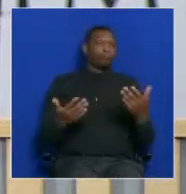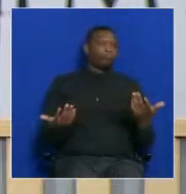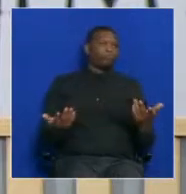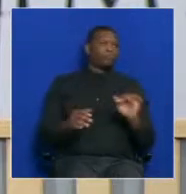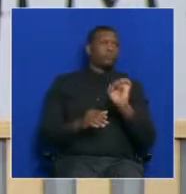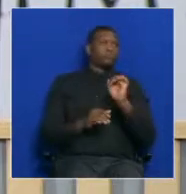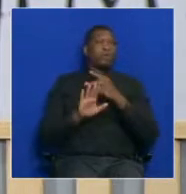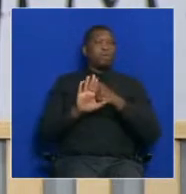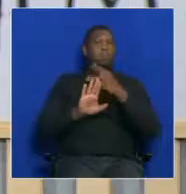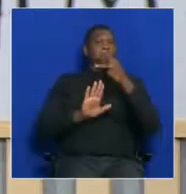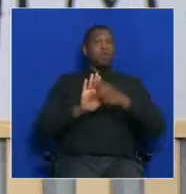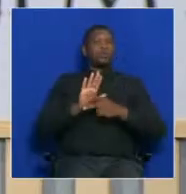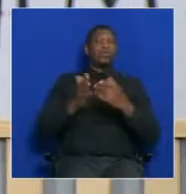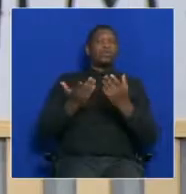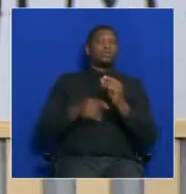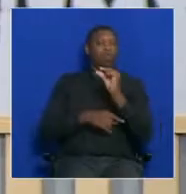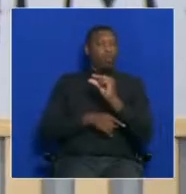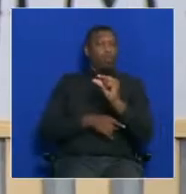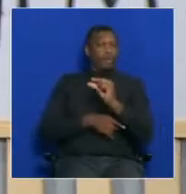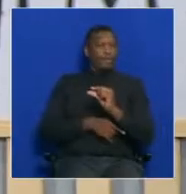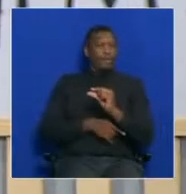Golden, and